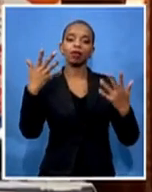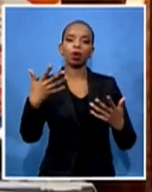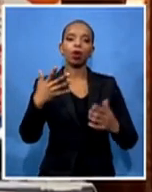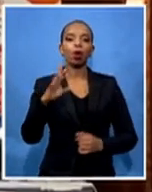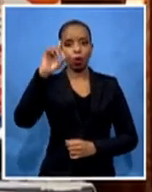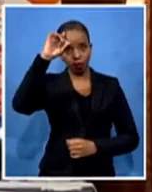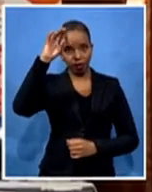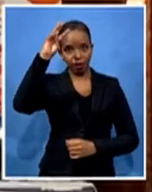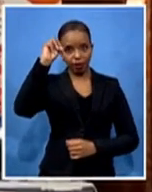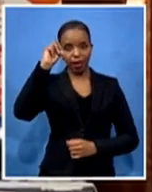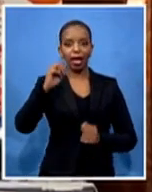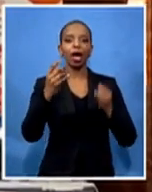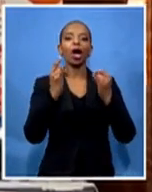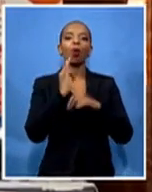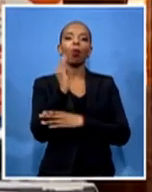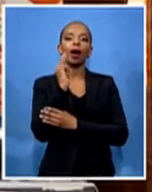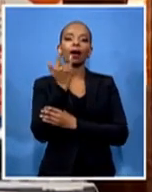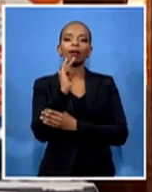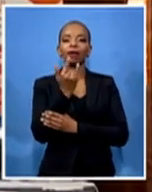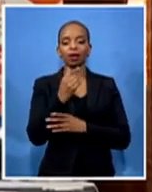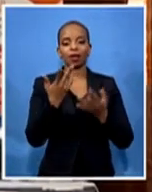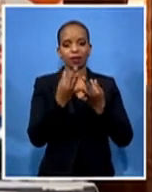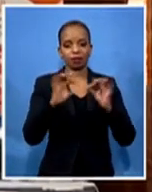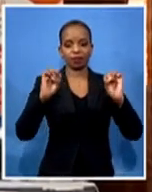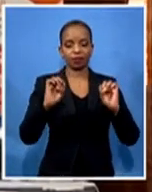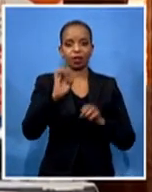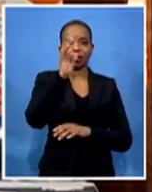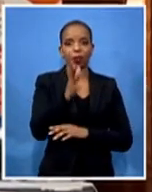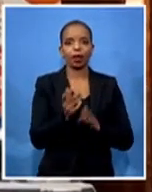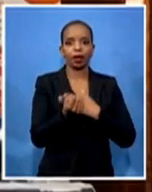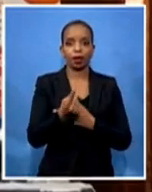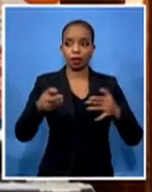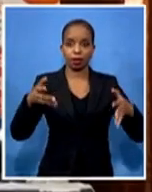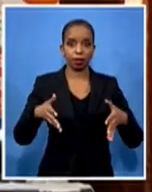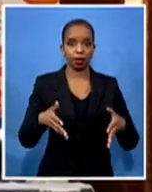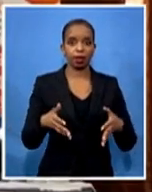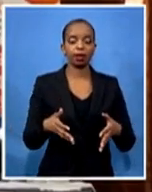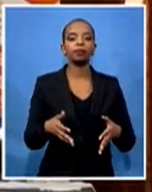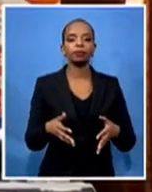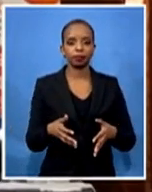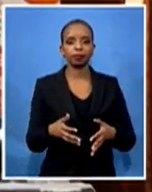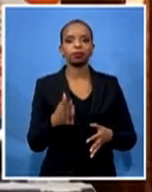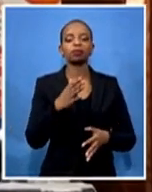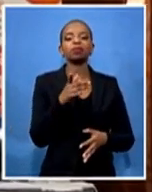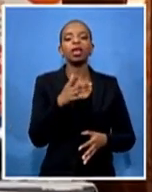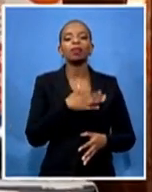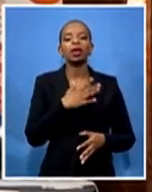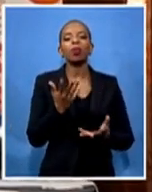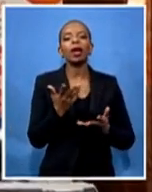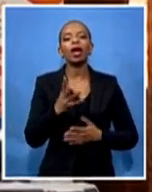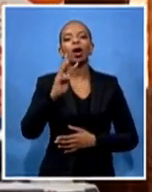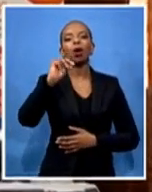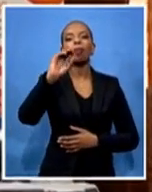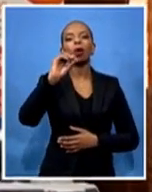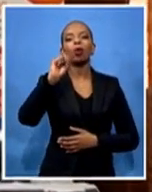broadband is going to be rolled out here by the Moses Kotane Institute, working with the Department of Economic